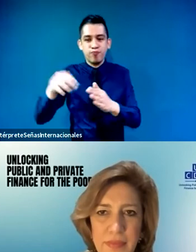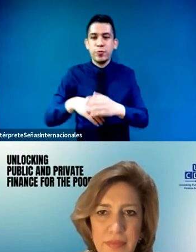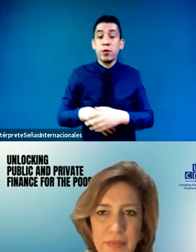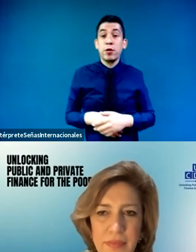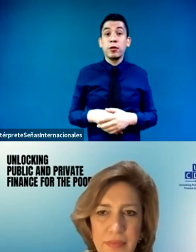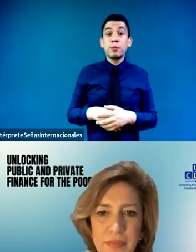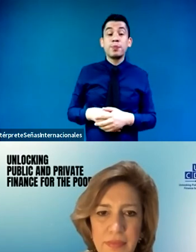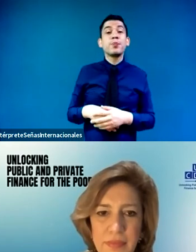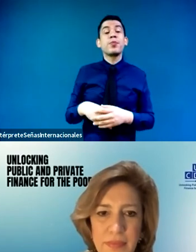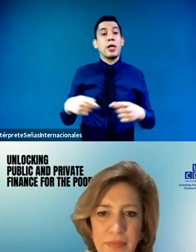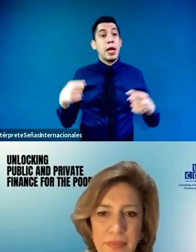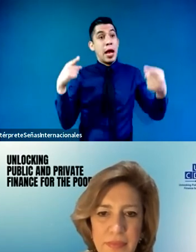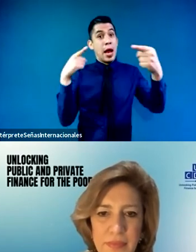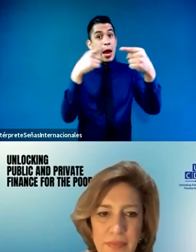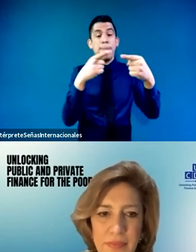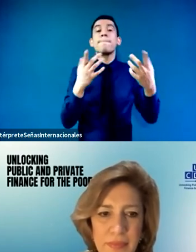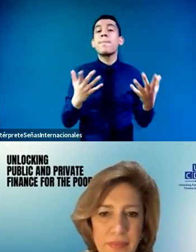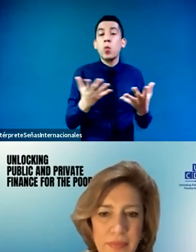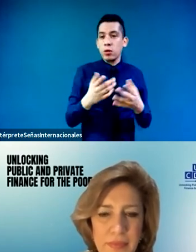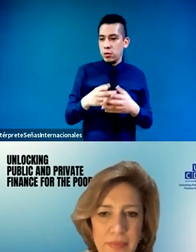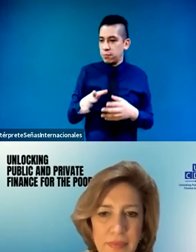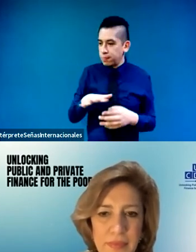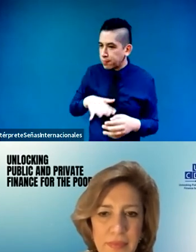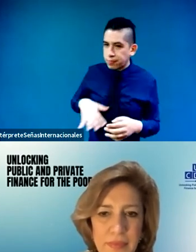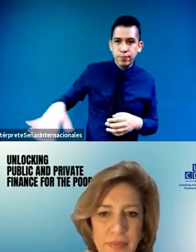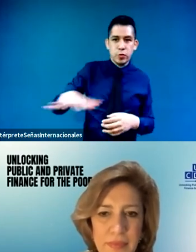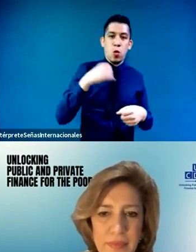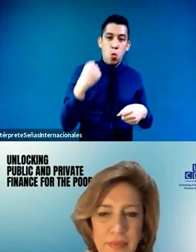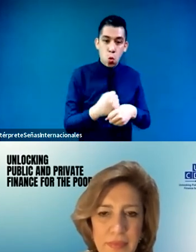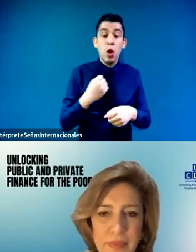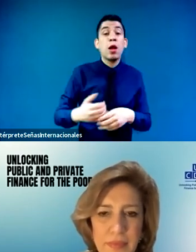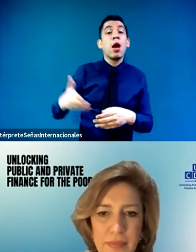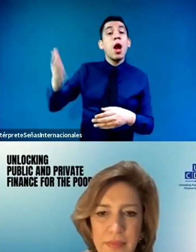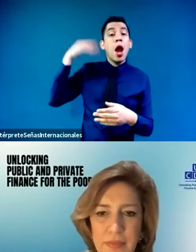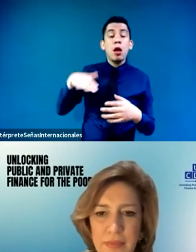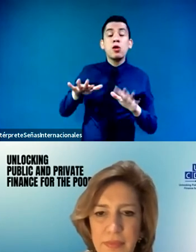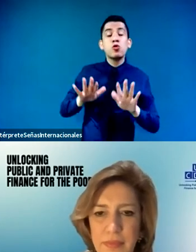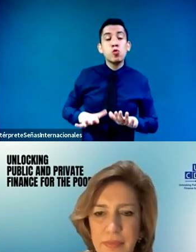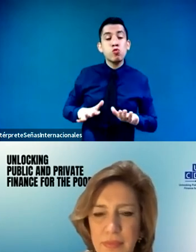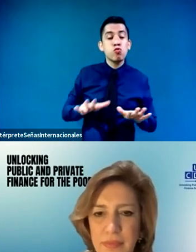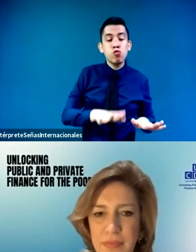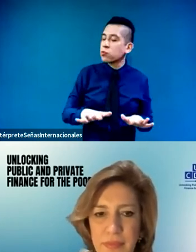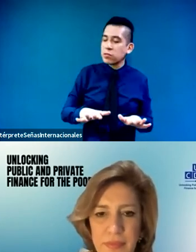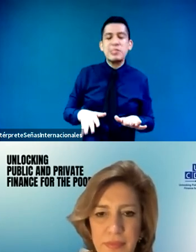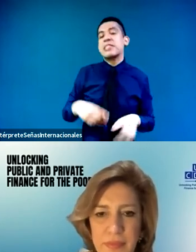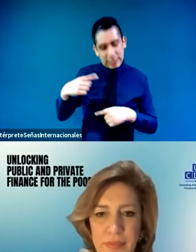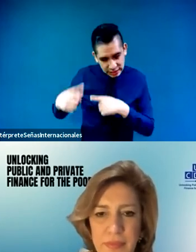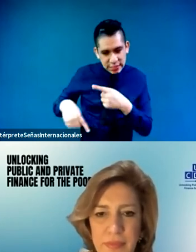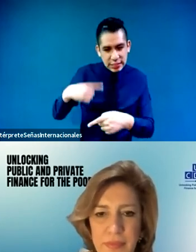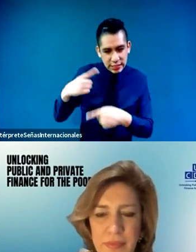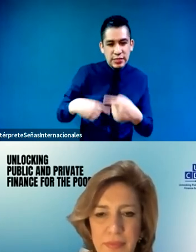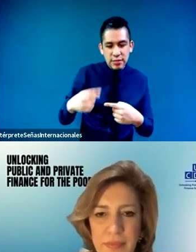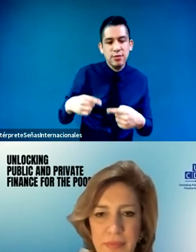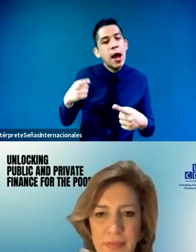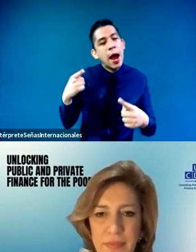and drive concrete change. And so each of the actions that we have talked about already today, that all of the